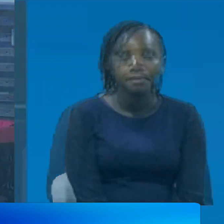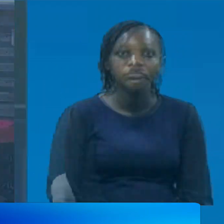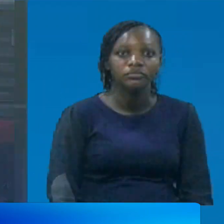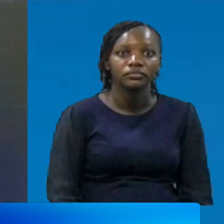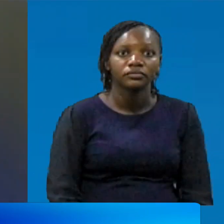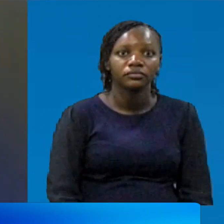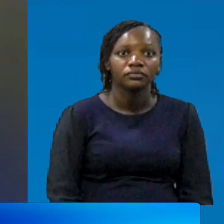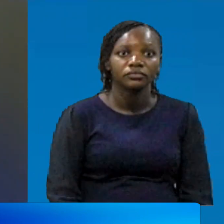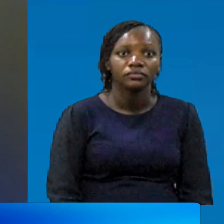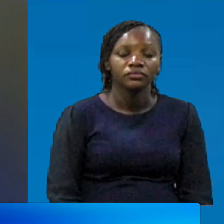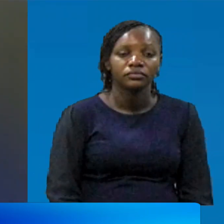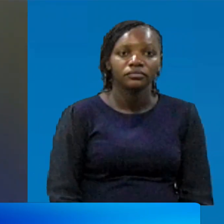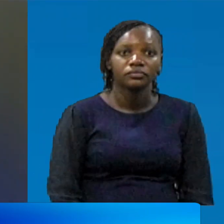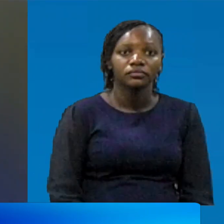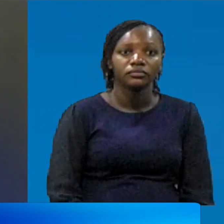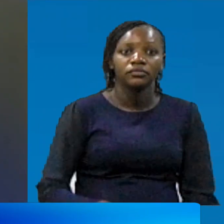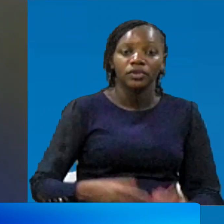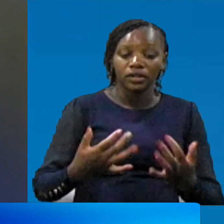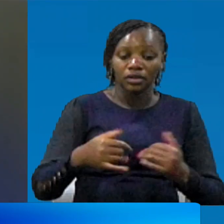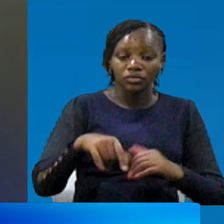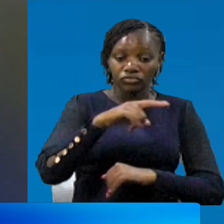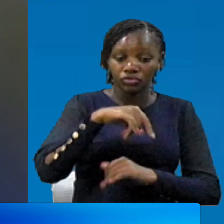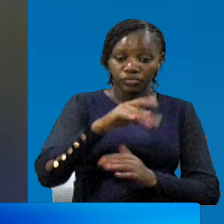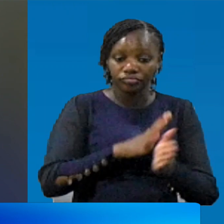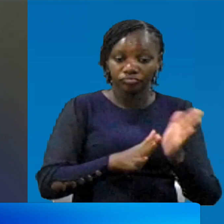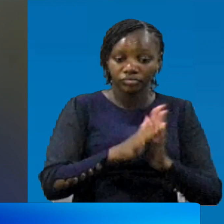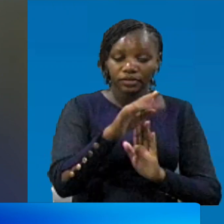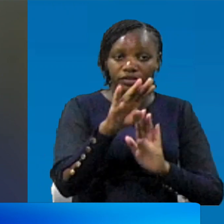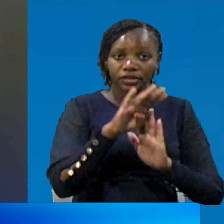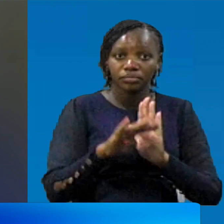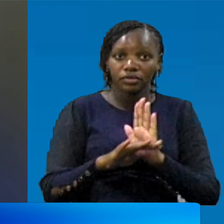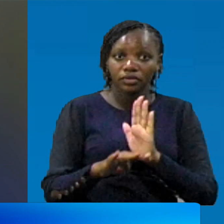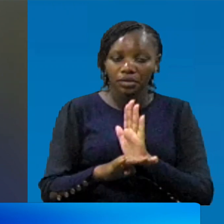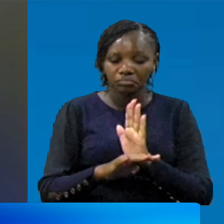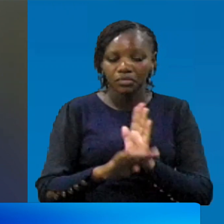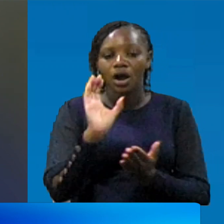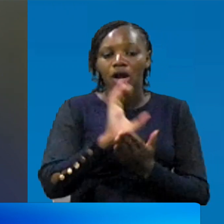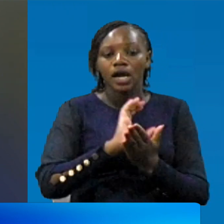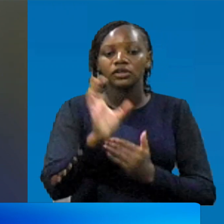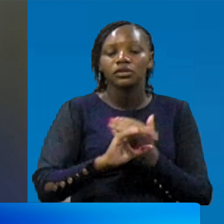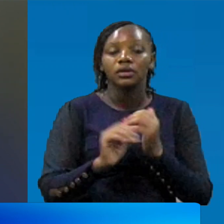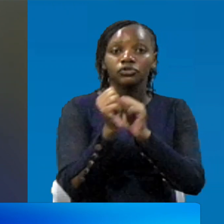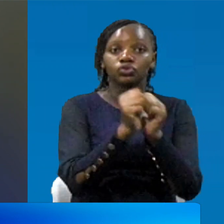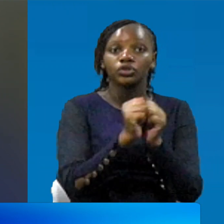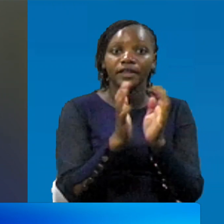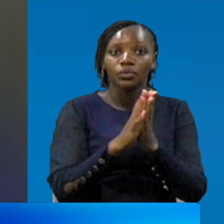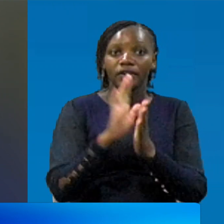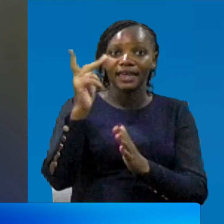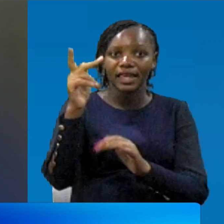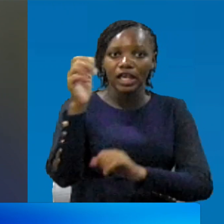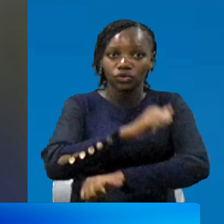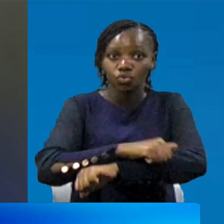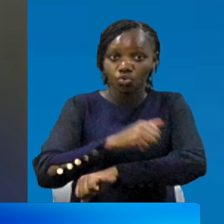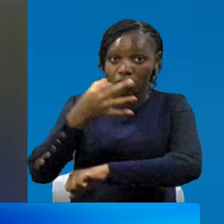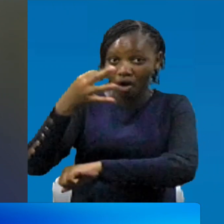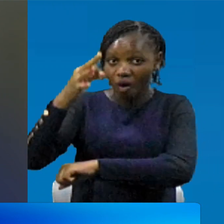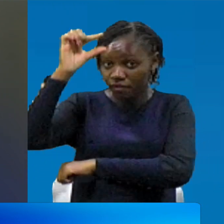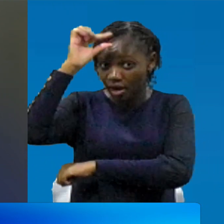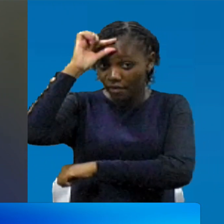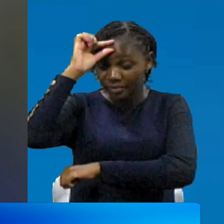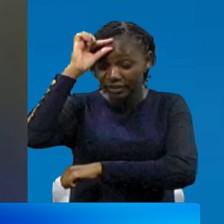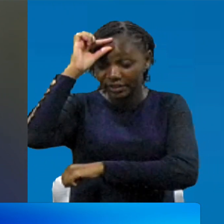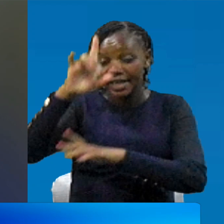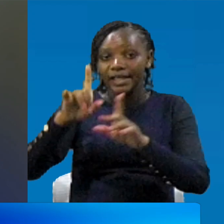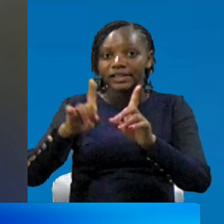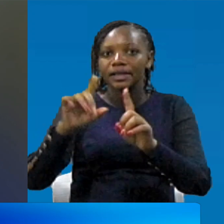We designed this program or the curriculum together with the Kenya School of Government and Tetra Tech International.